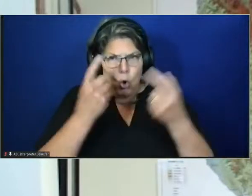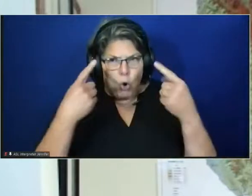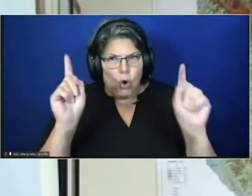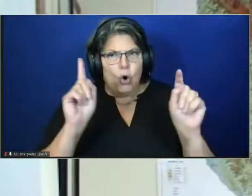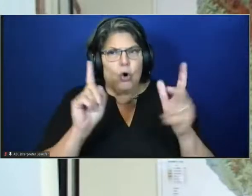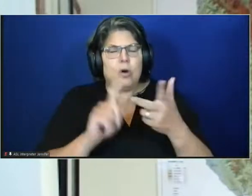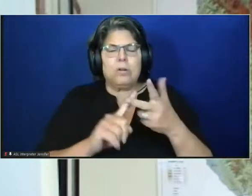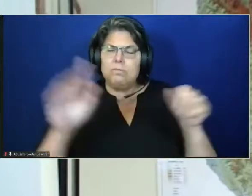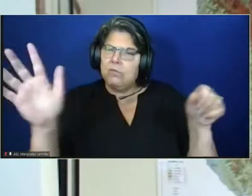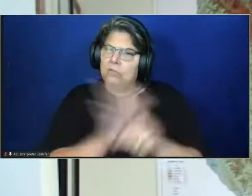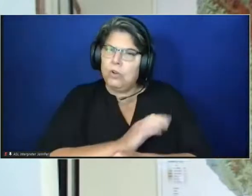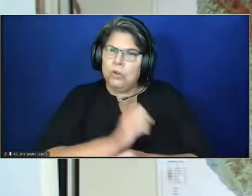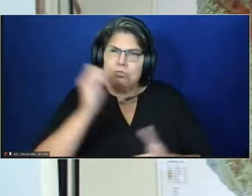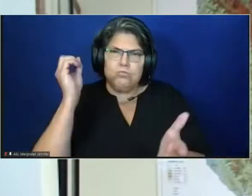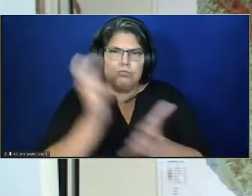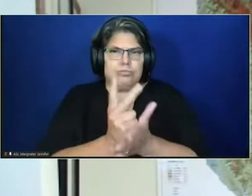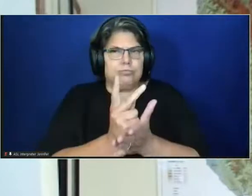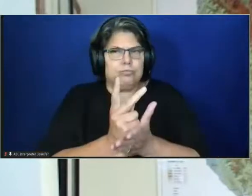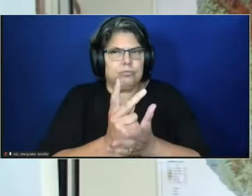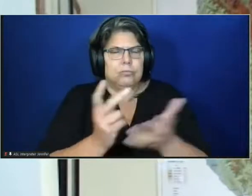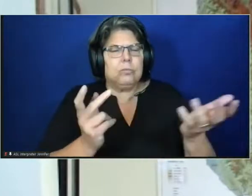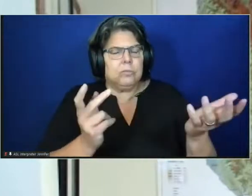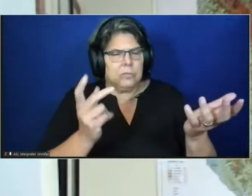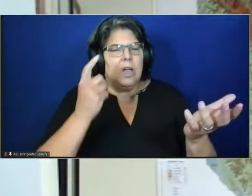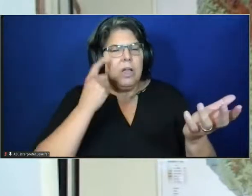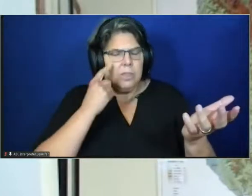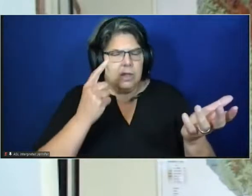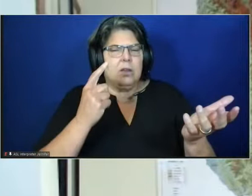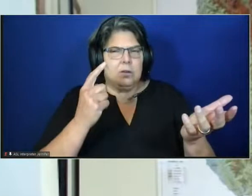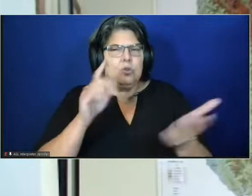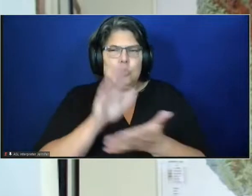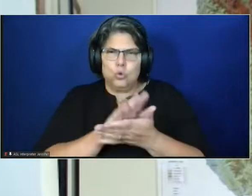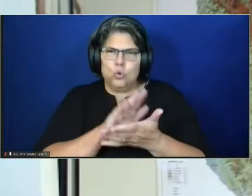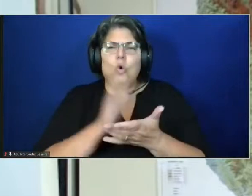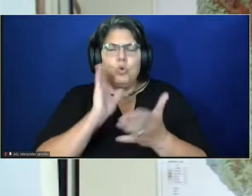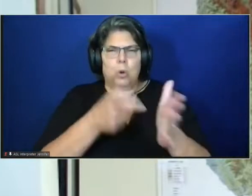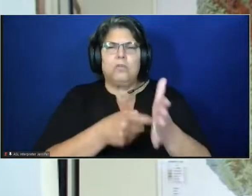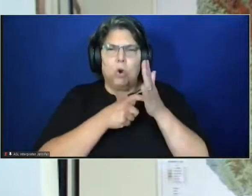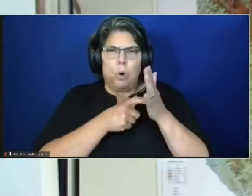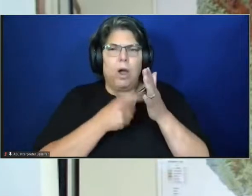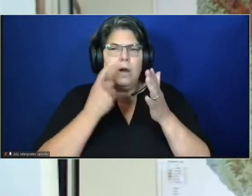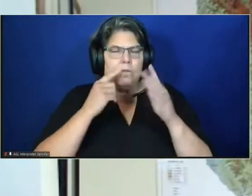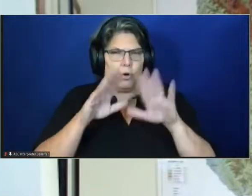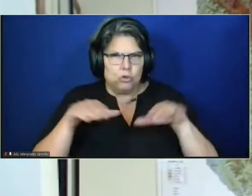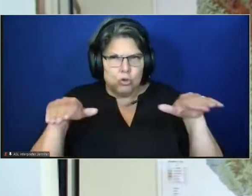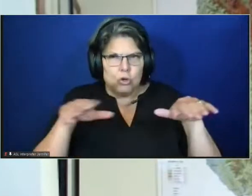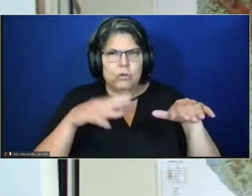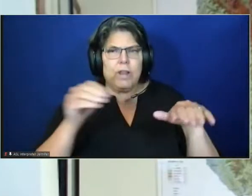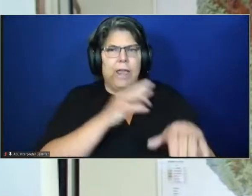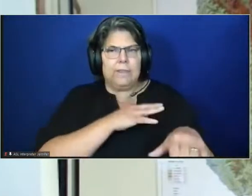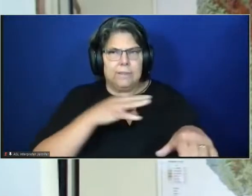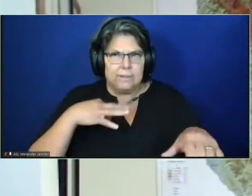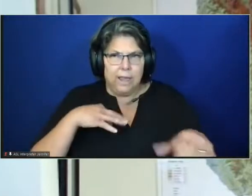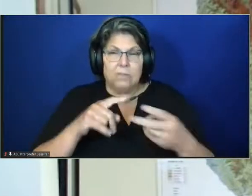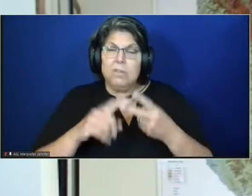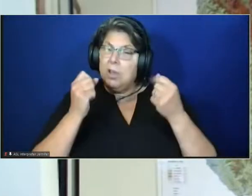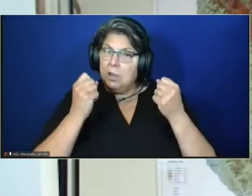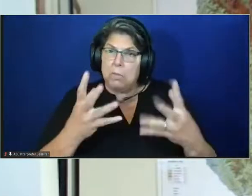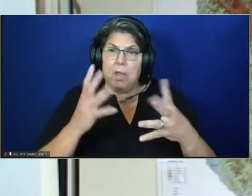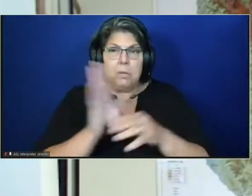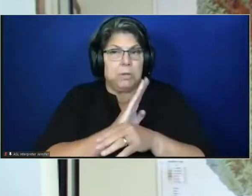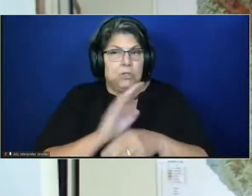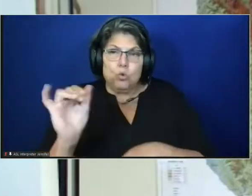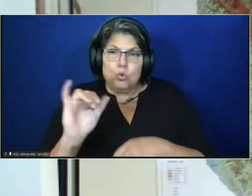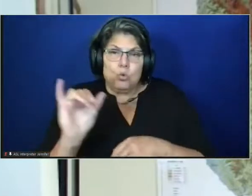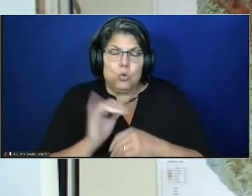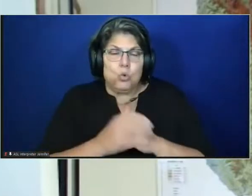full authorization, I think that the schools will mandate it for children and staff, and many businesses will do it as